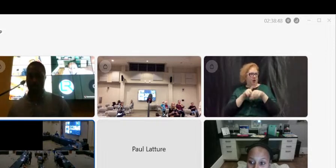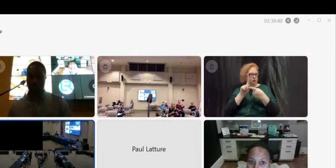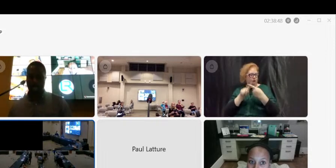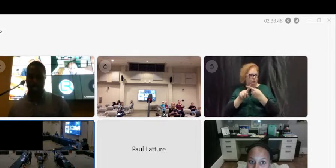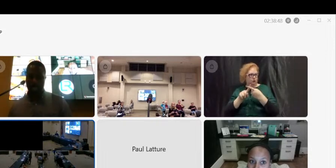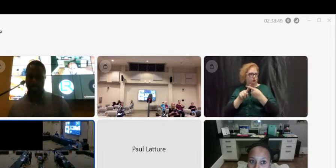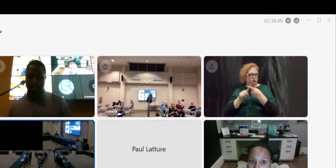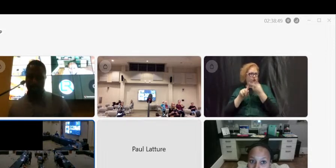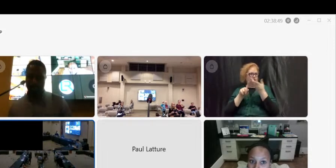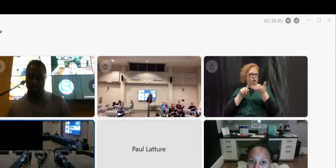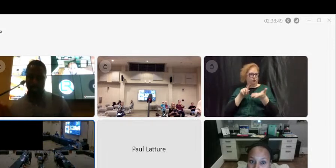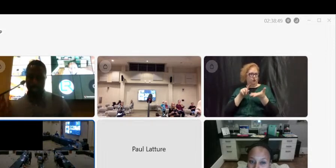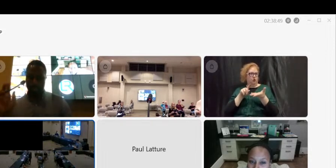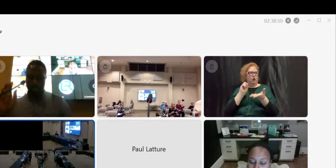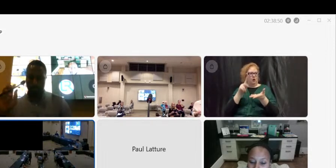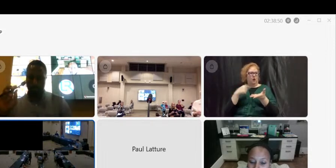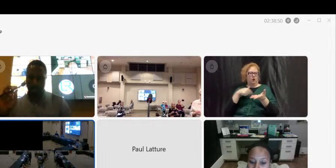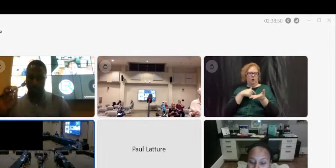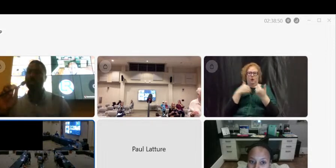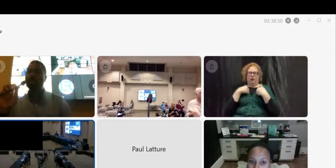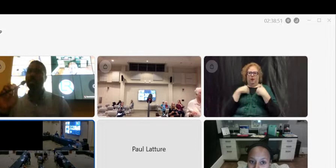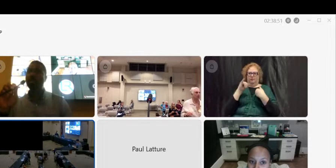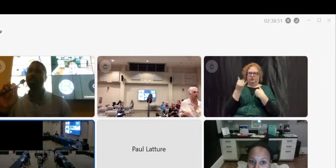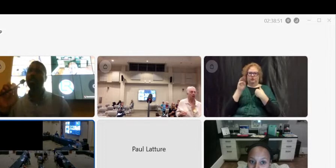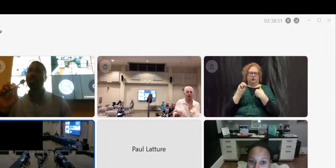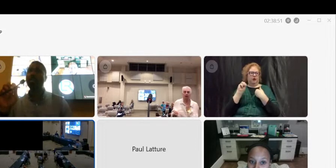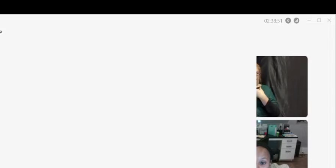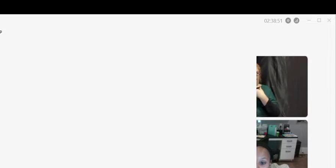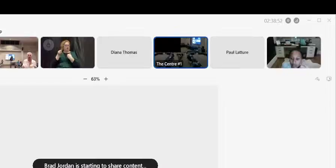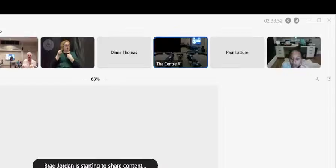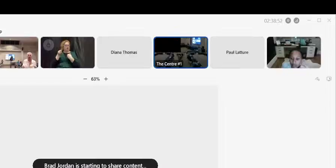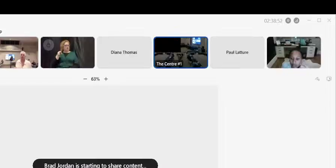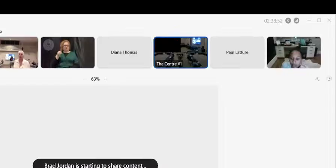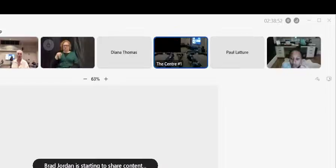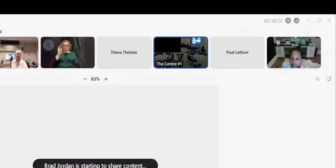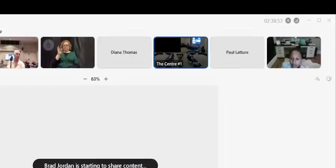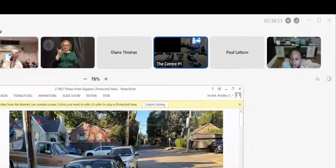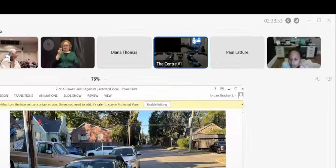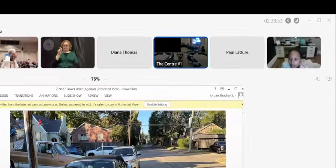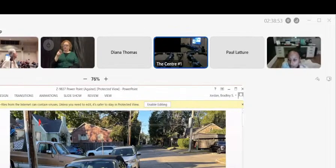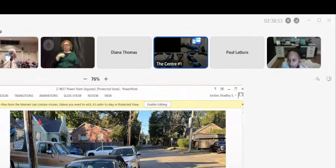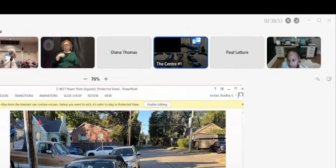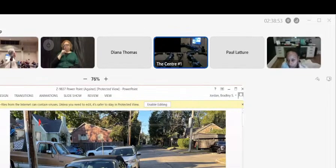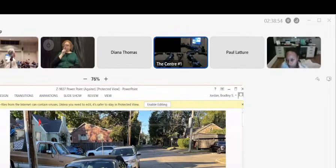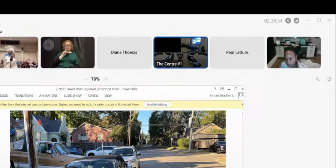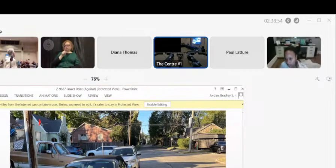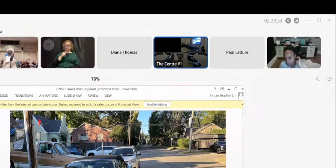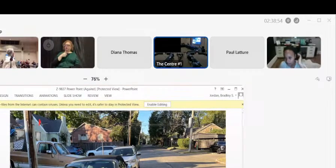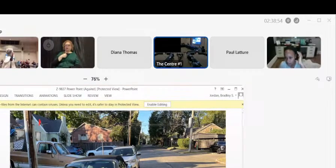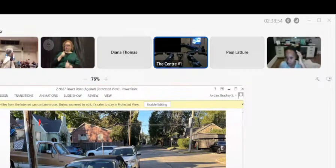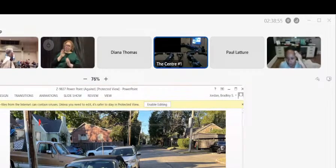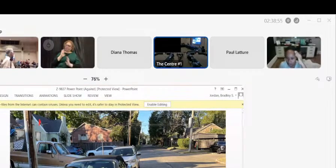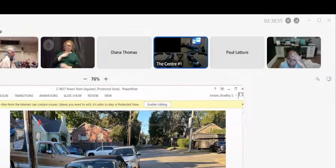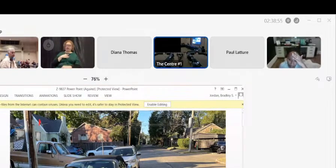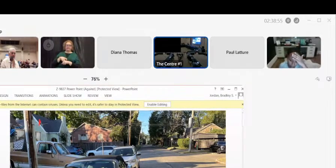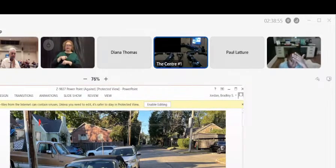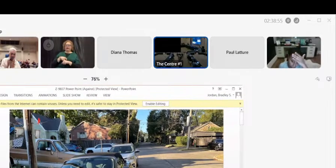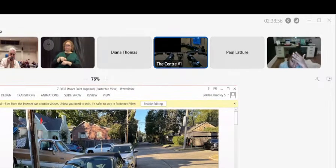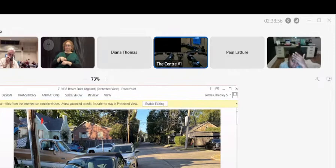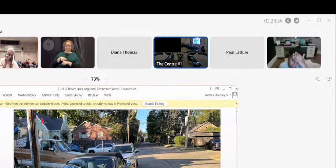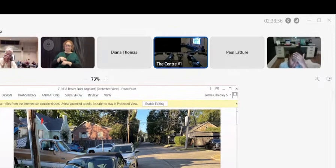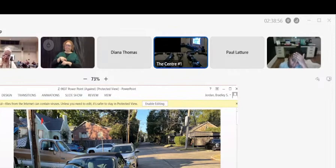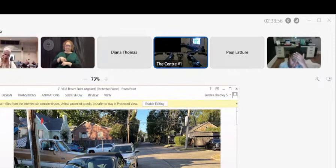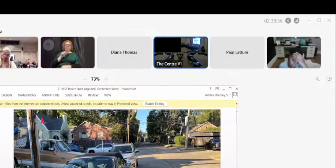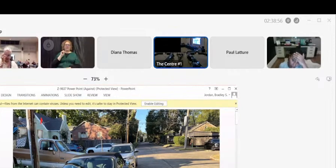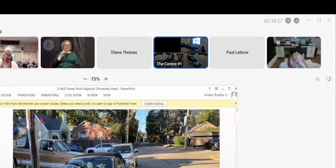first. And we have Jim Pfeiffer? I'm not sure. All right. Come on, Jim. Thank you. Okay. Just want to let everybody know